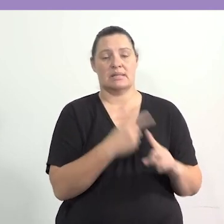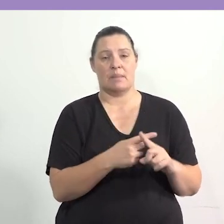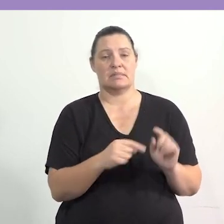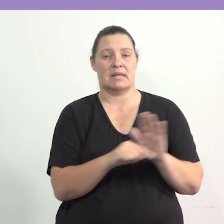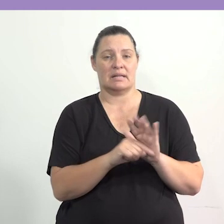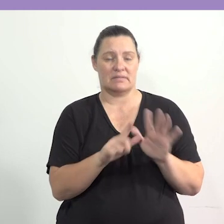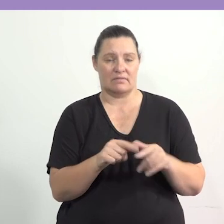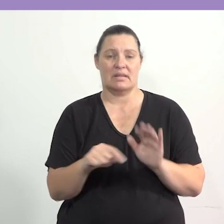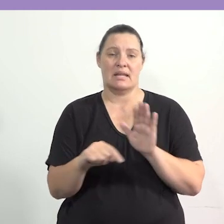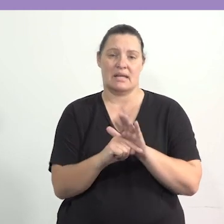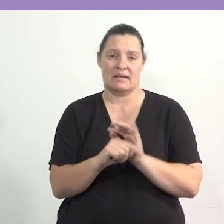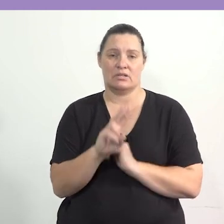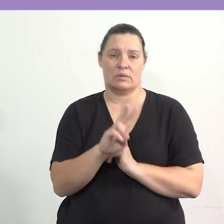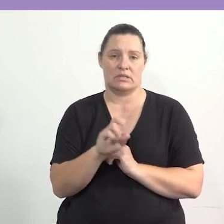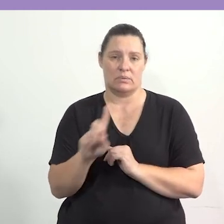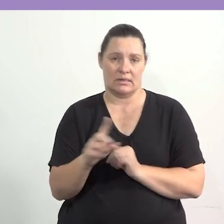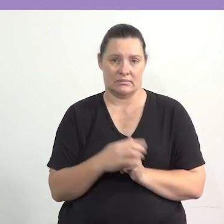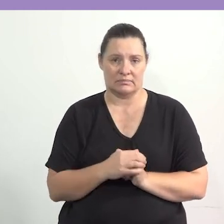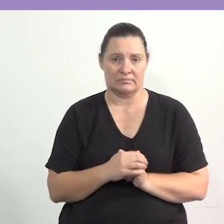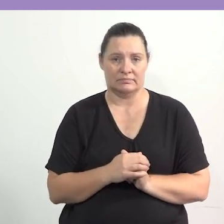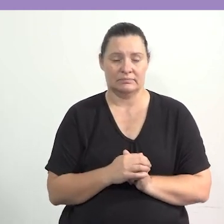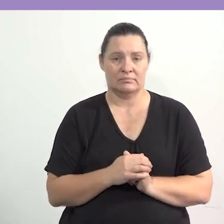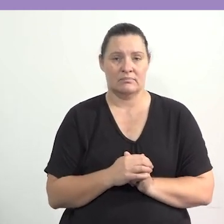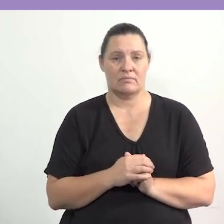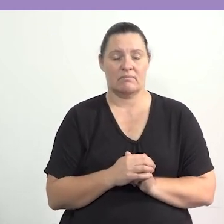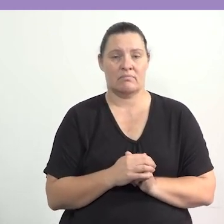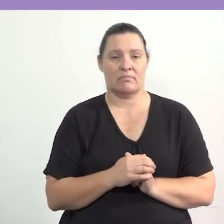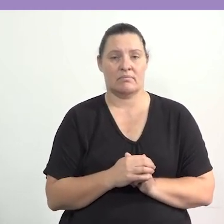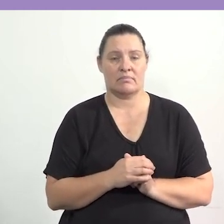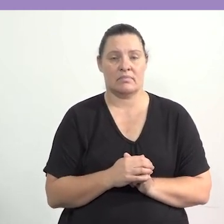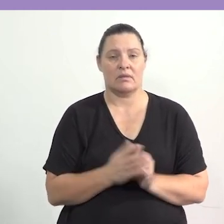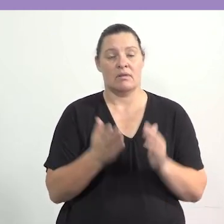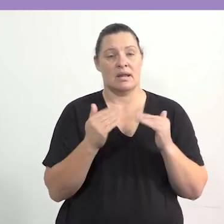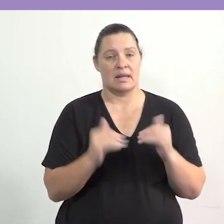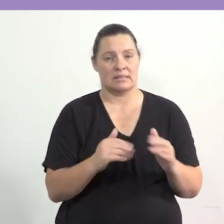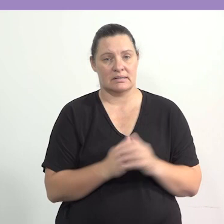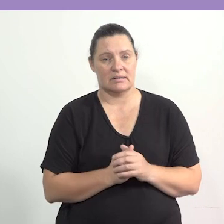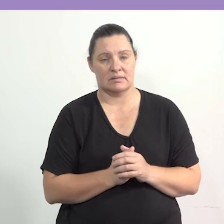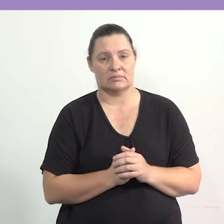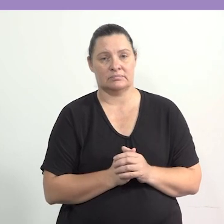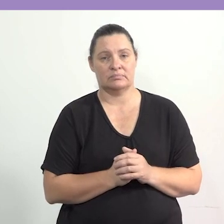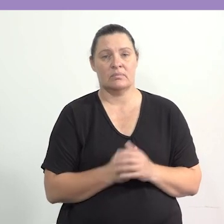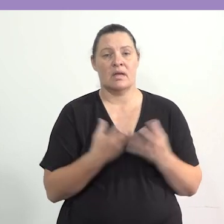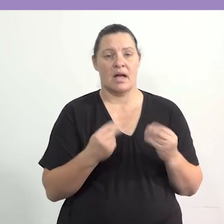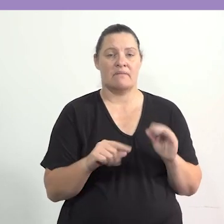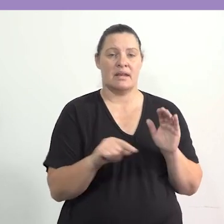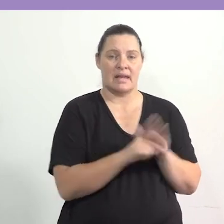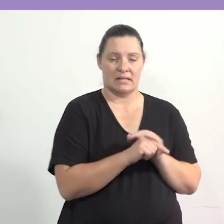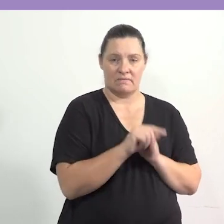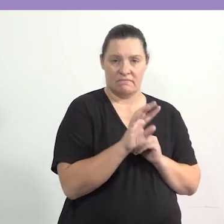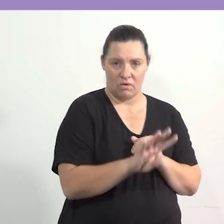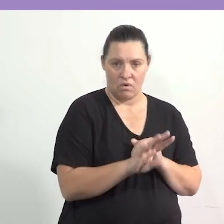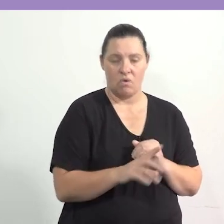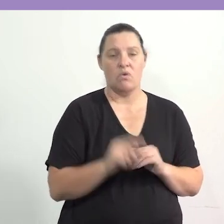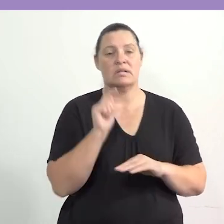7 is negative 21. Let's go to the next one. I have negative